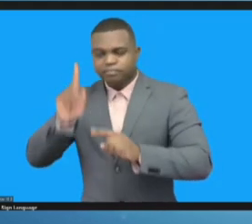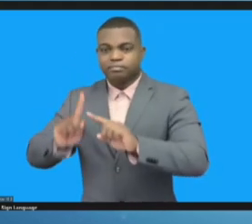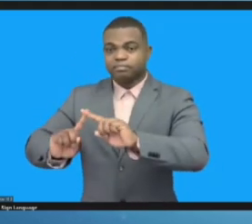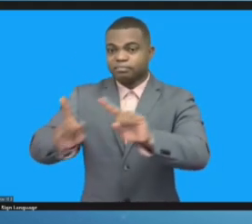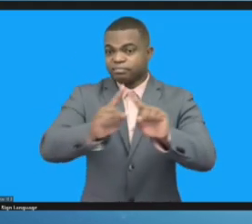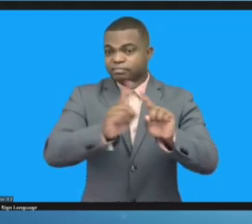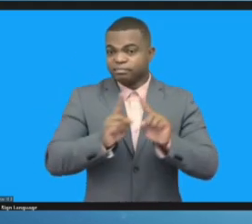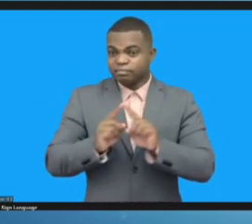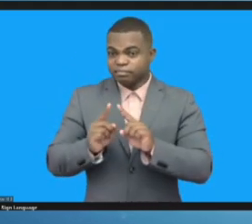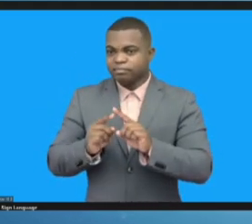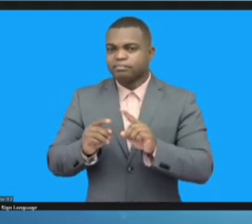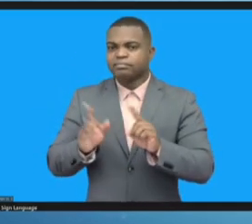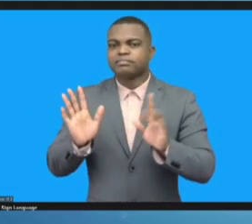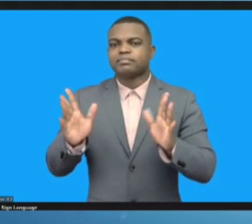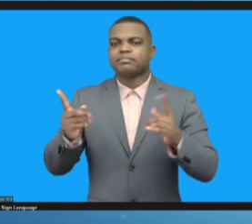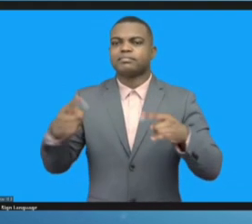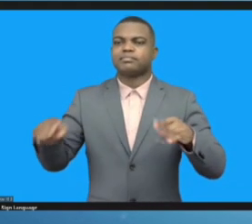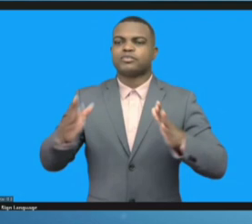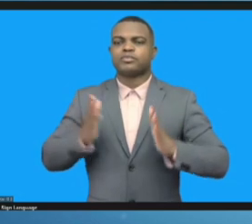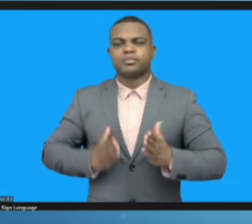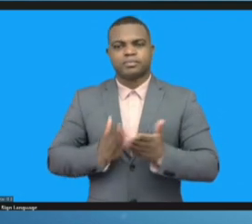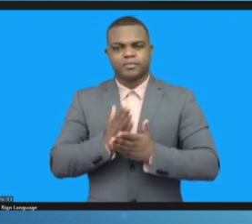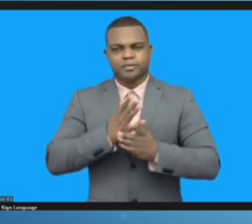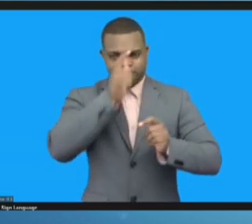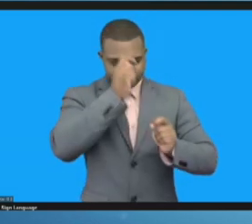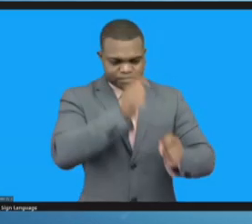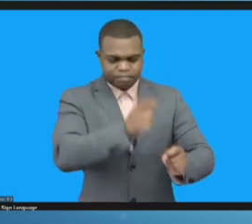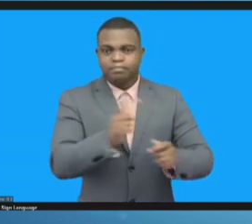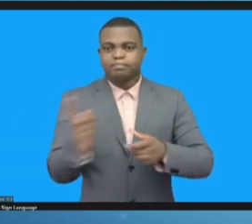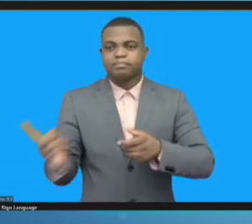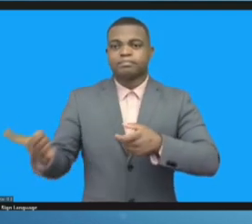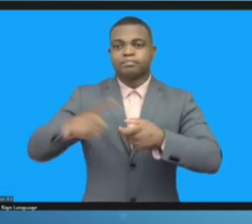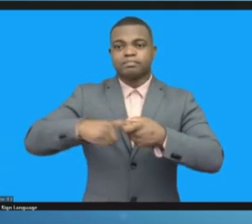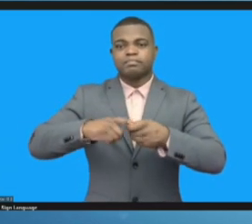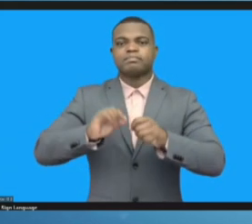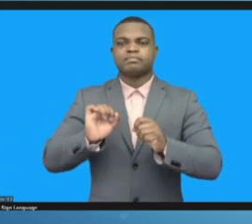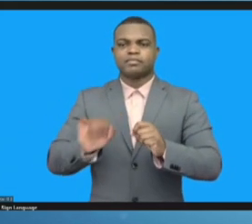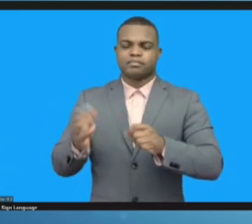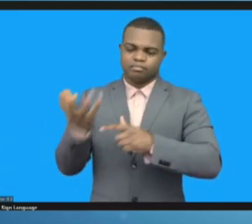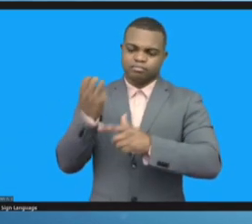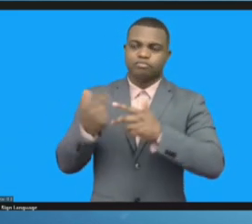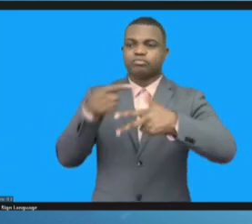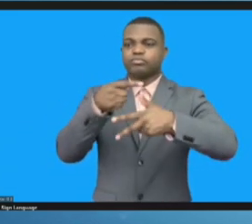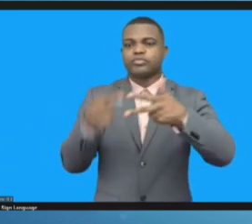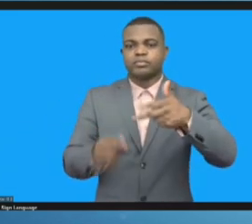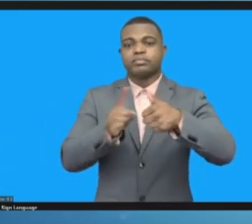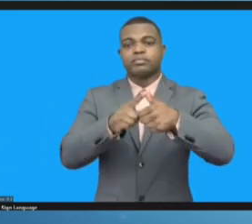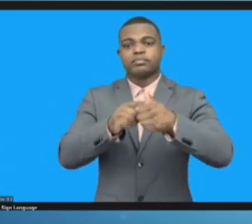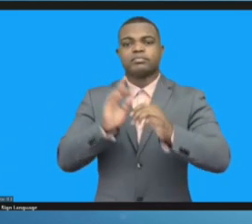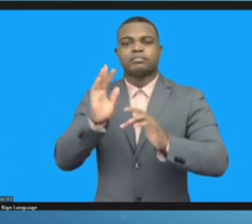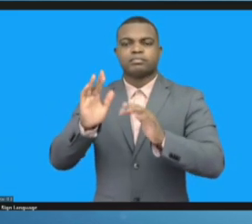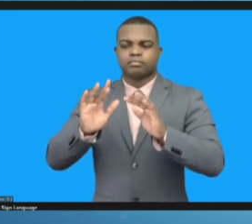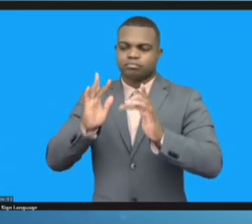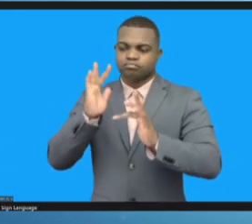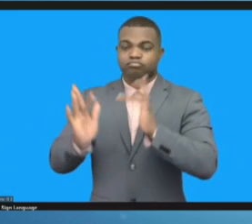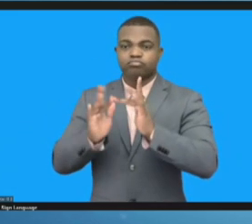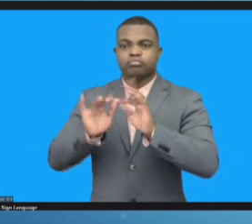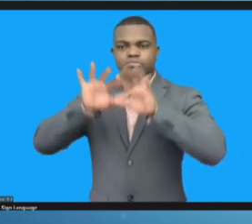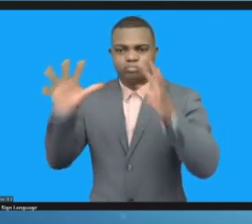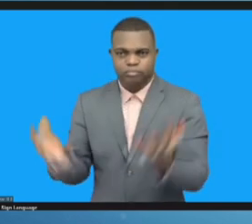begins with the protection of free speech, freedom of expression, and the right to online autonomy and privacy. But it does not end